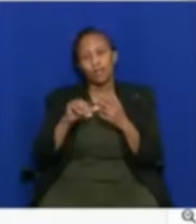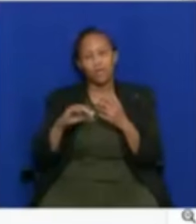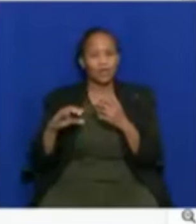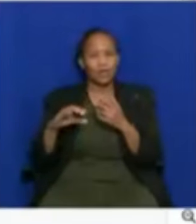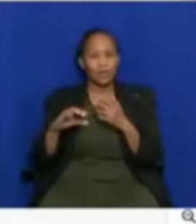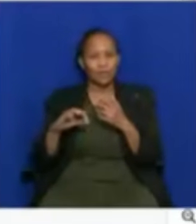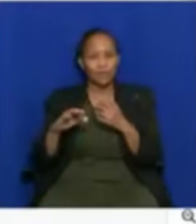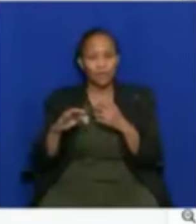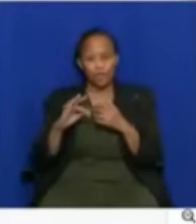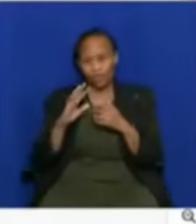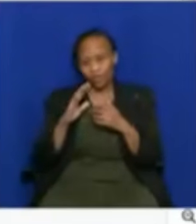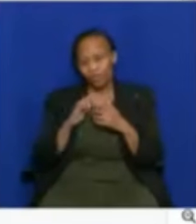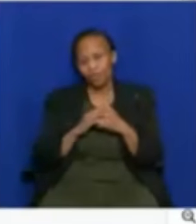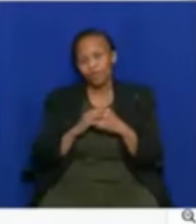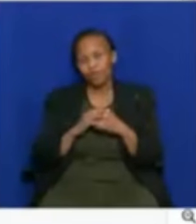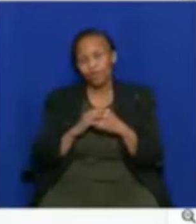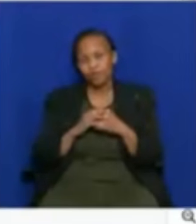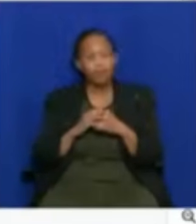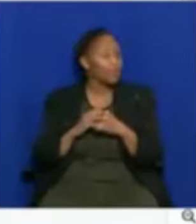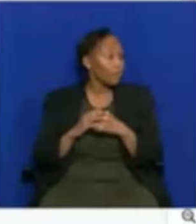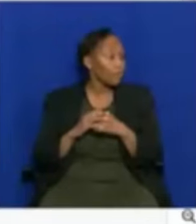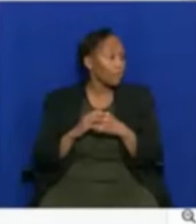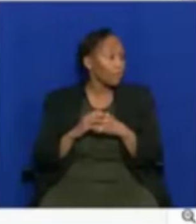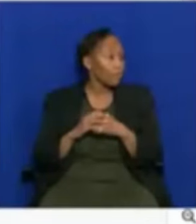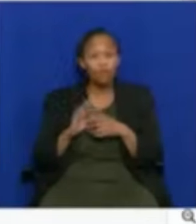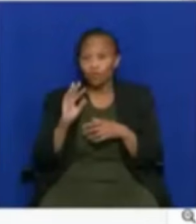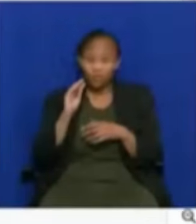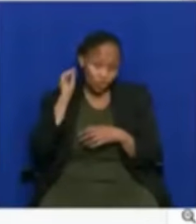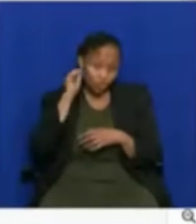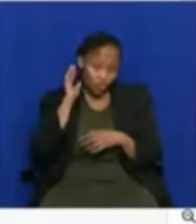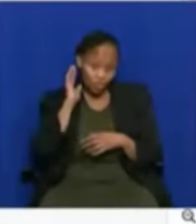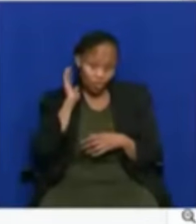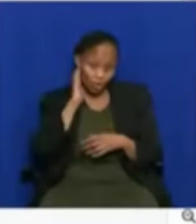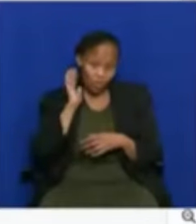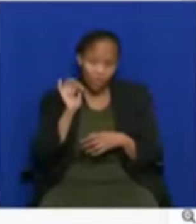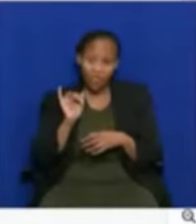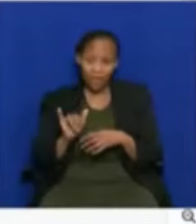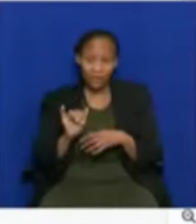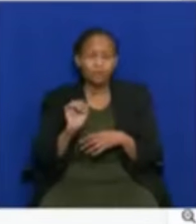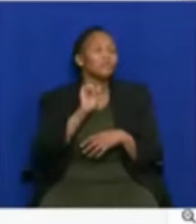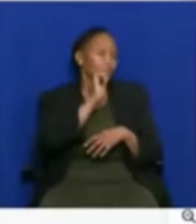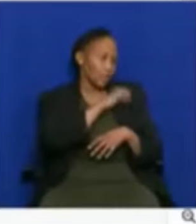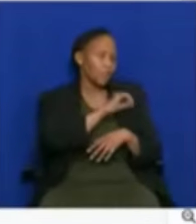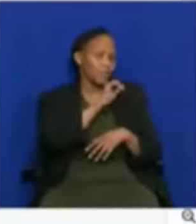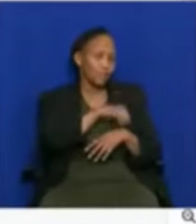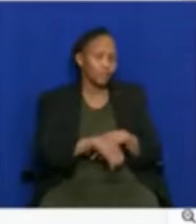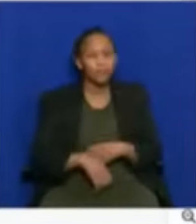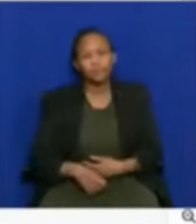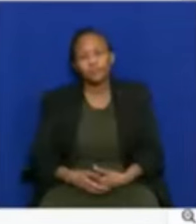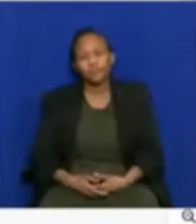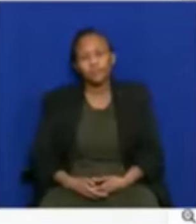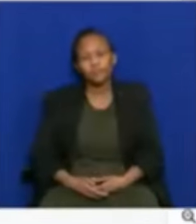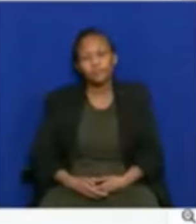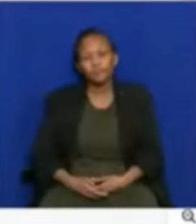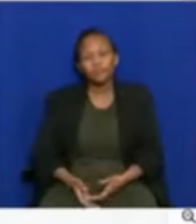I say you note that. I note. Okay, thank you. Council. My next date.